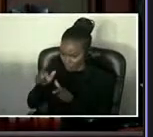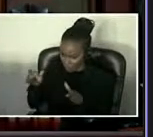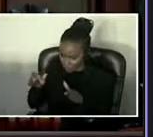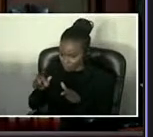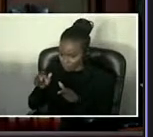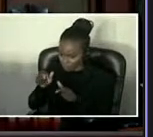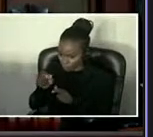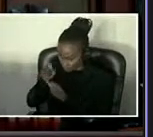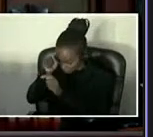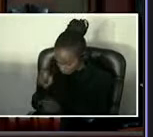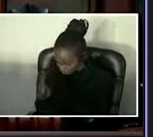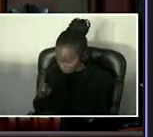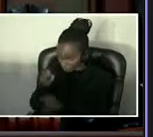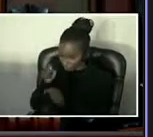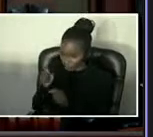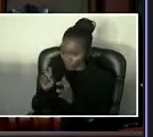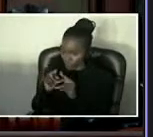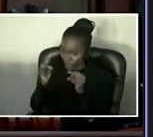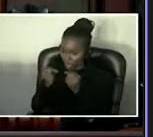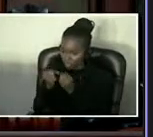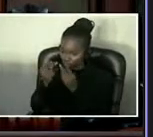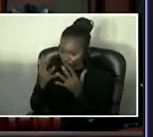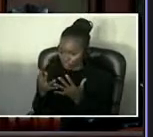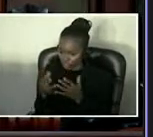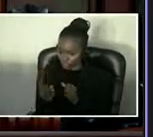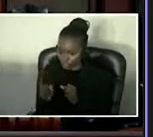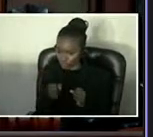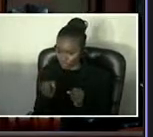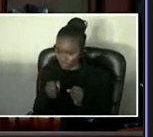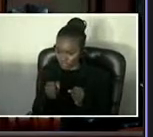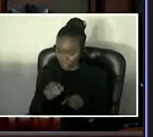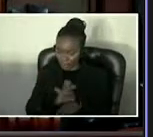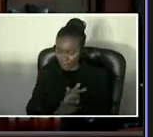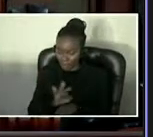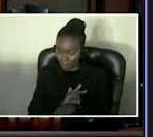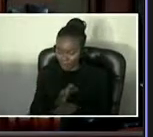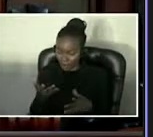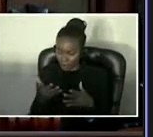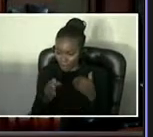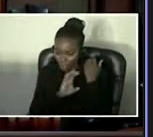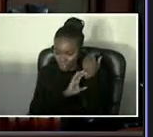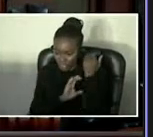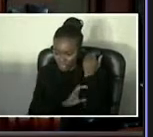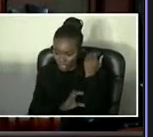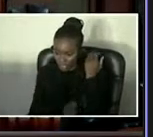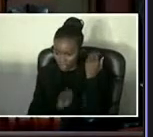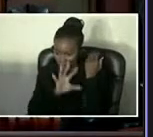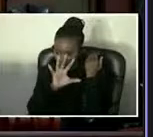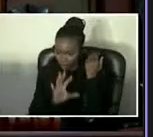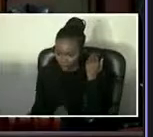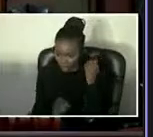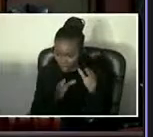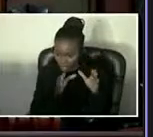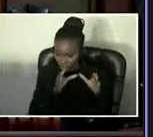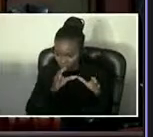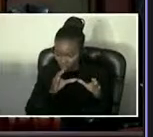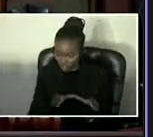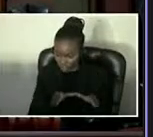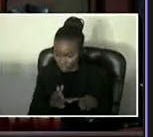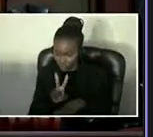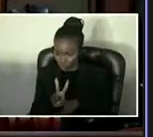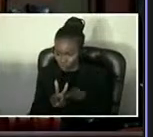planning which is based on chapter 2 of south african constitution of 1996 bill of rights section